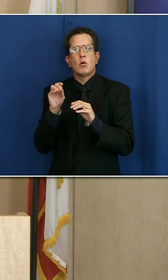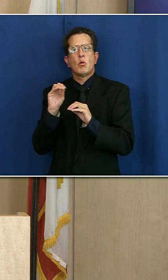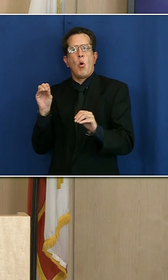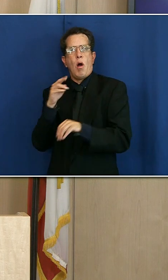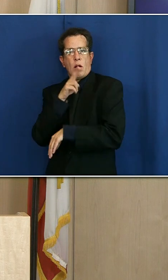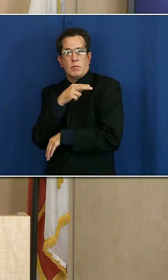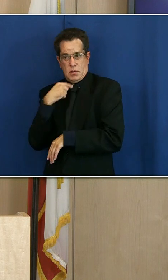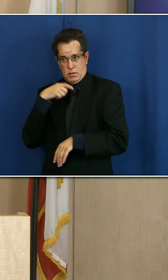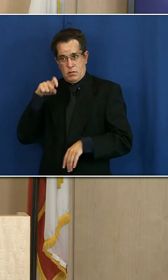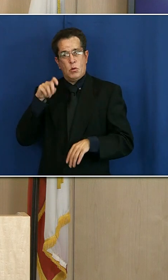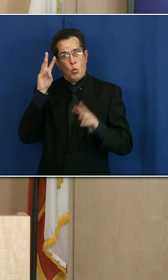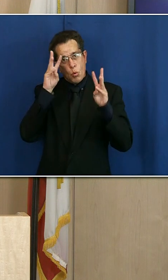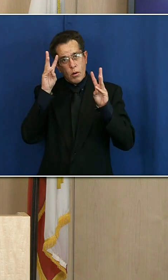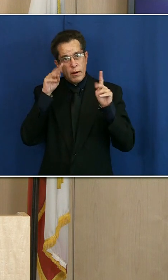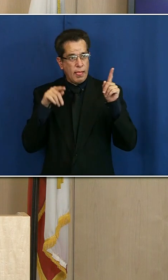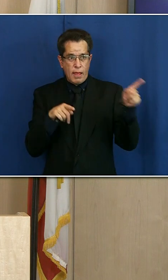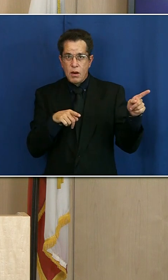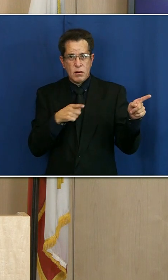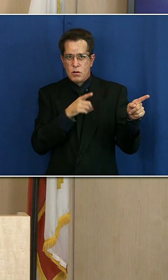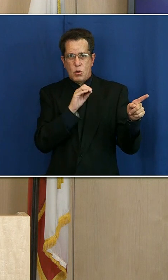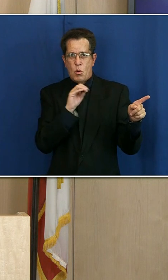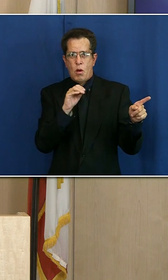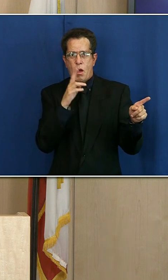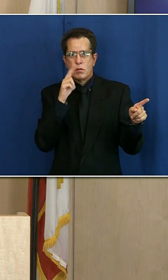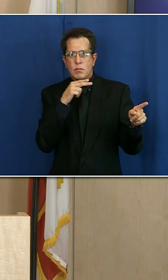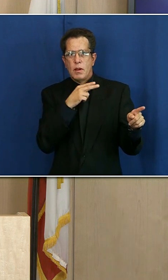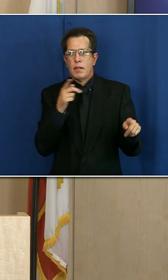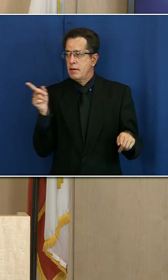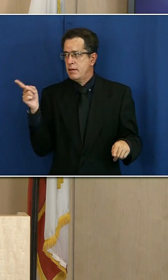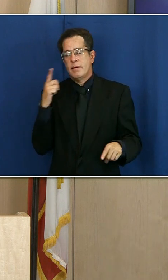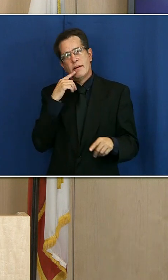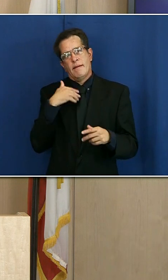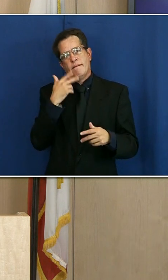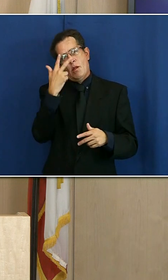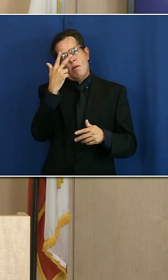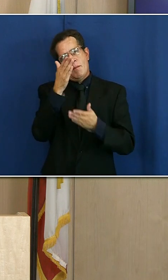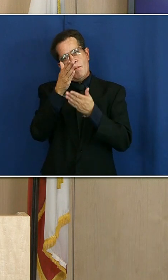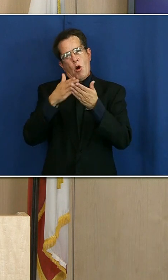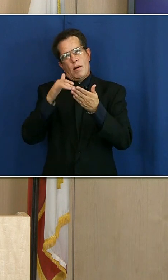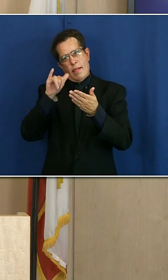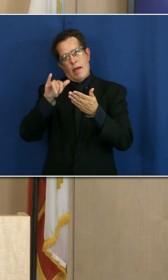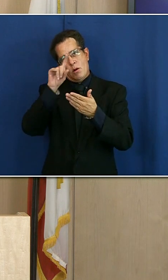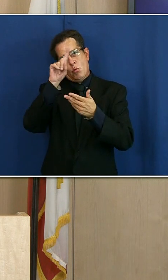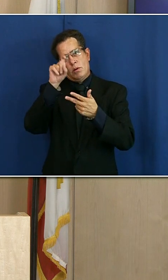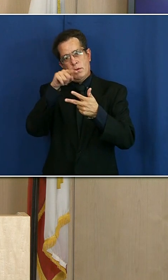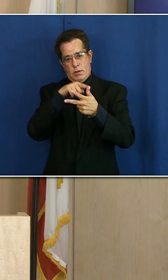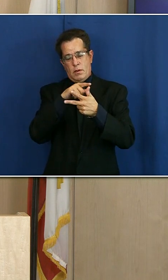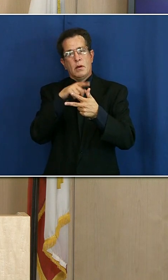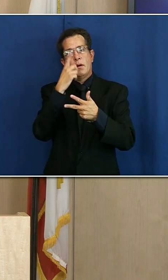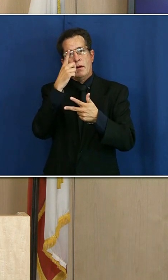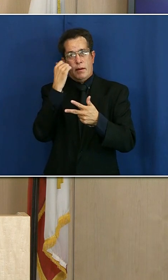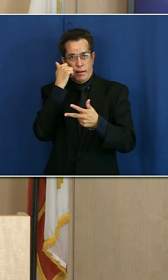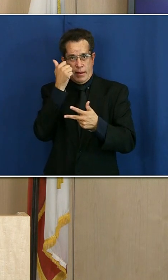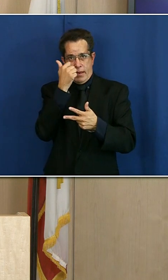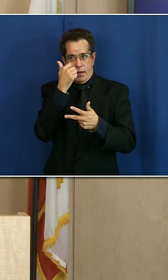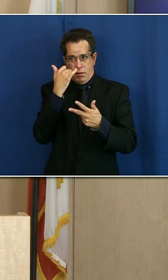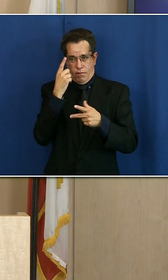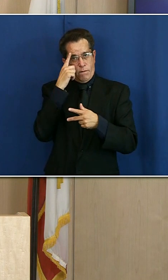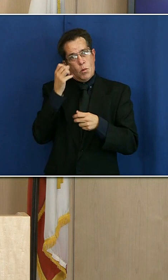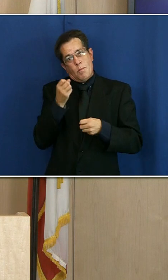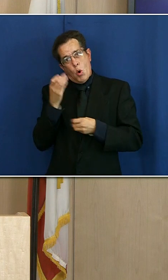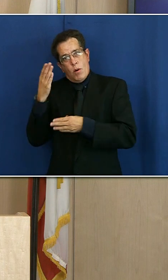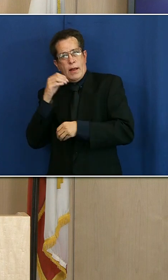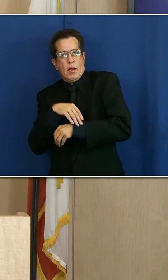about this? It's not overwhelming the hospital. Well, I think there's three components to that question. One is, are there any hospitalizations? And as of today,